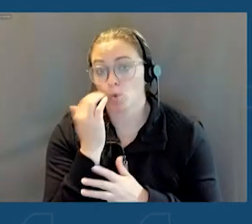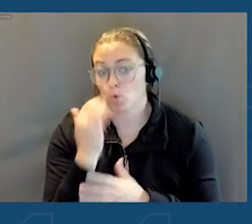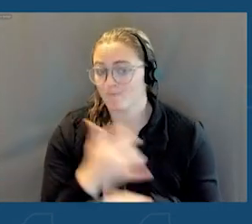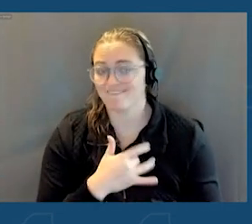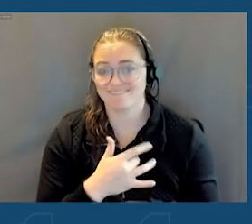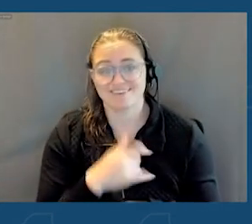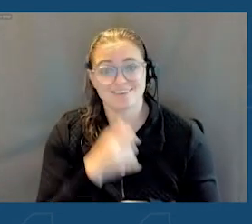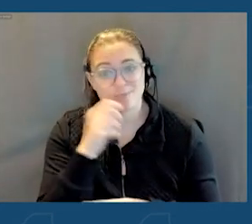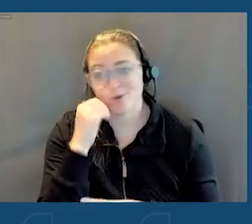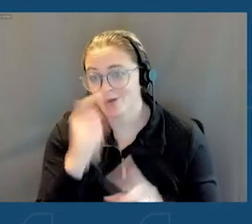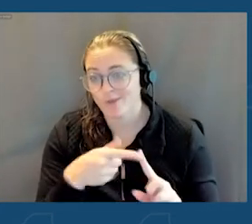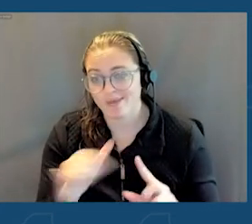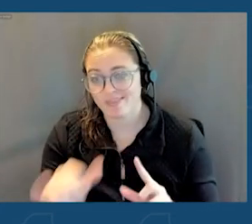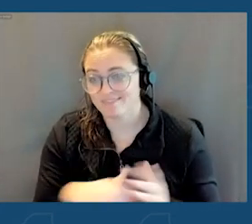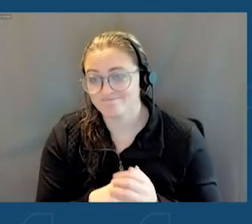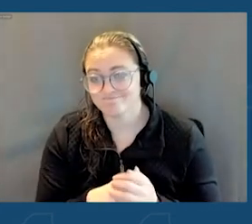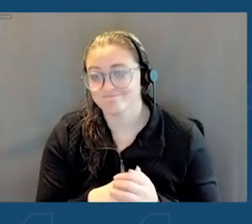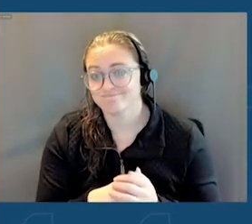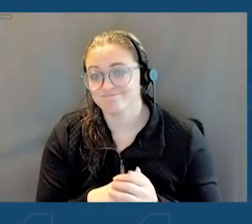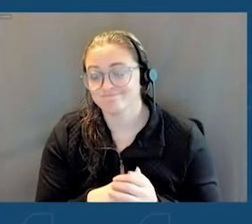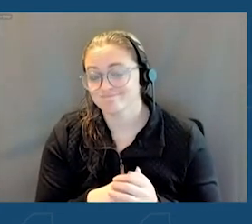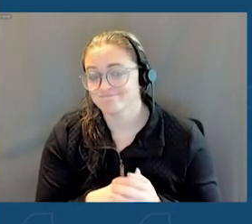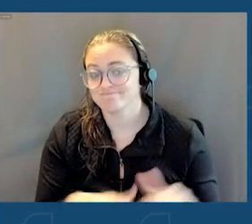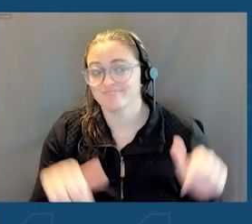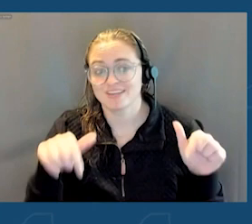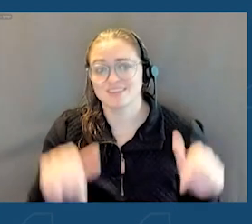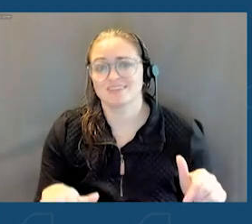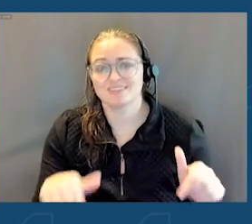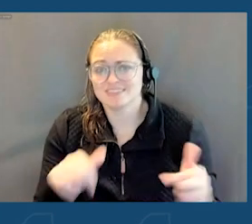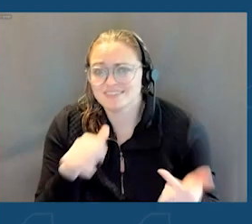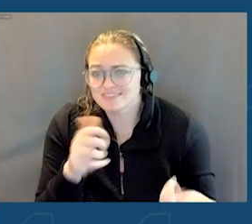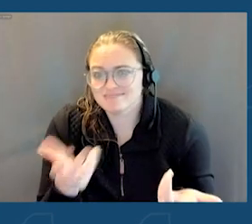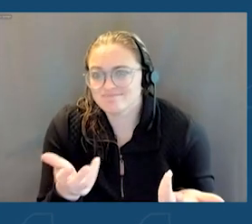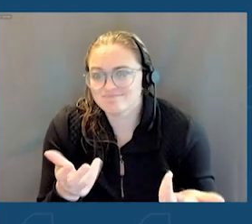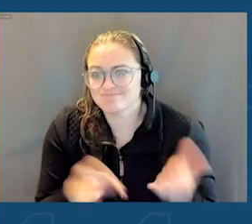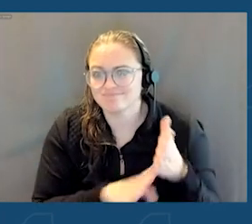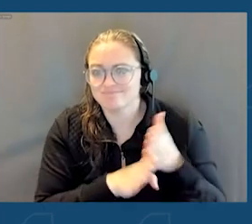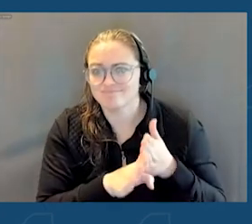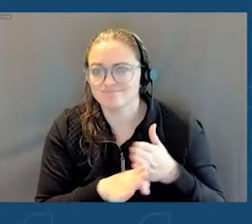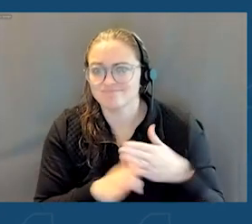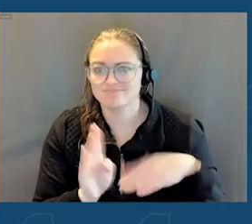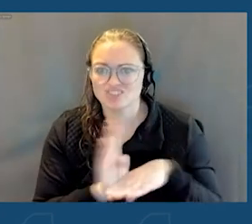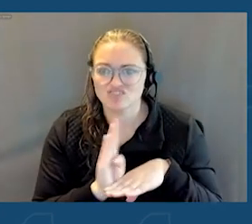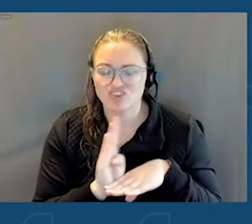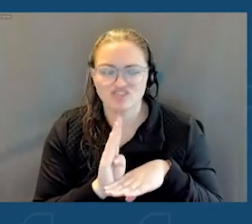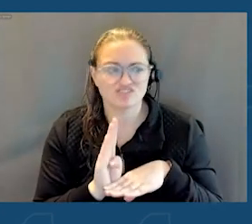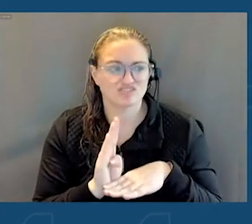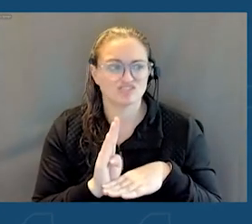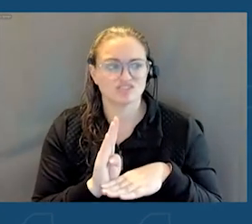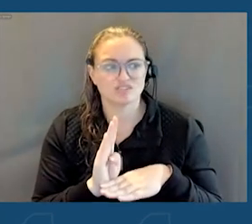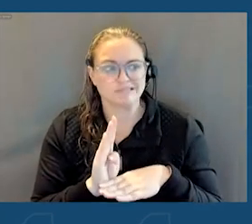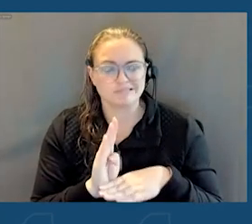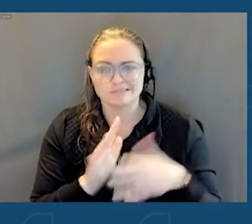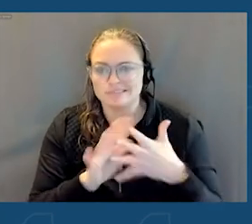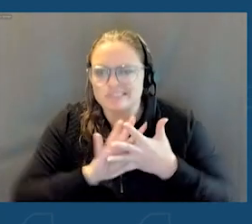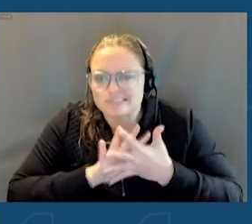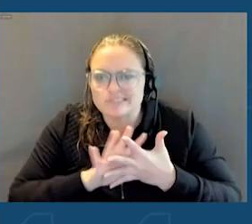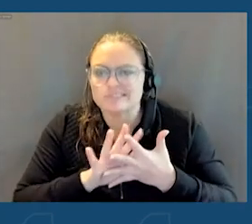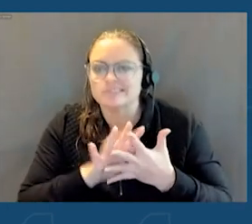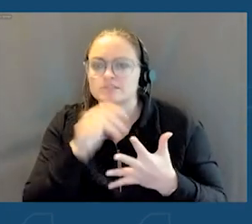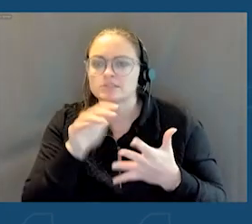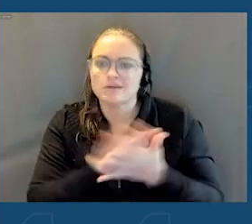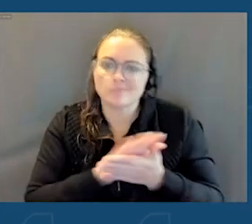shy talking about how this is inferior. It's crowded, it's congested, it's unpleasant. And New